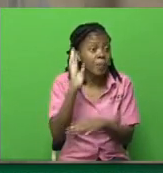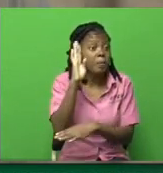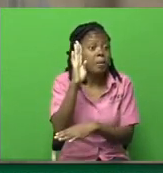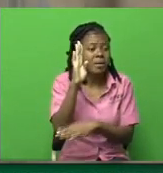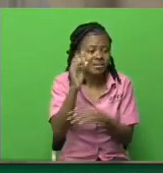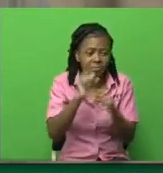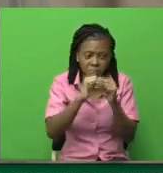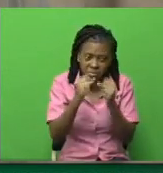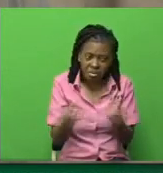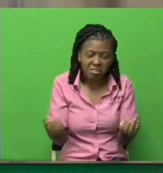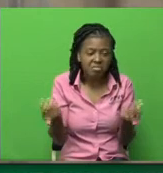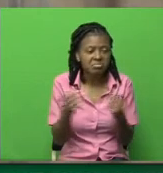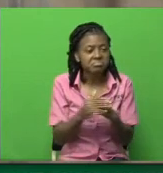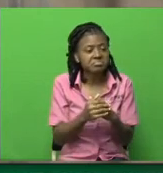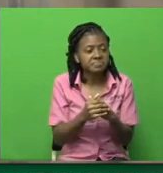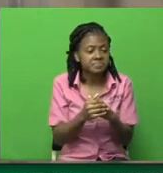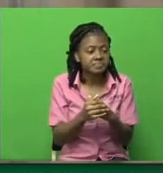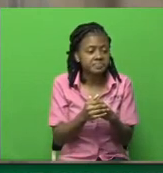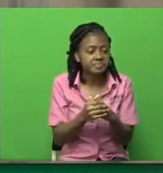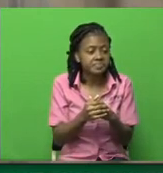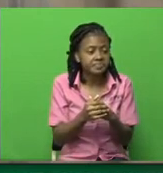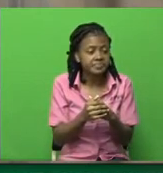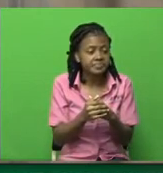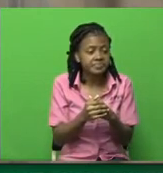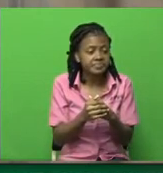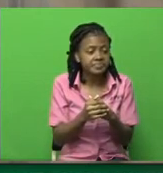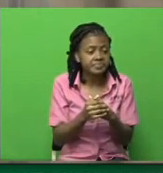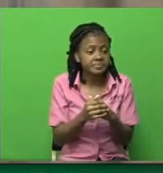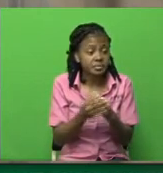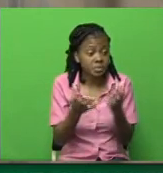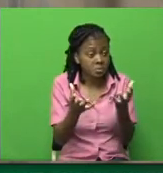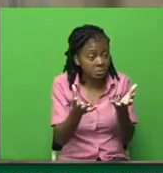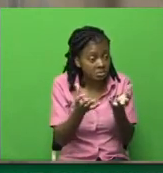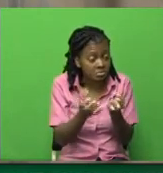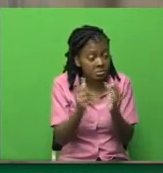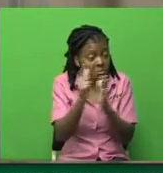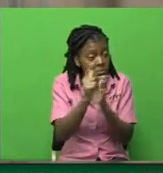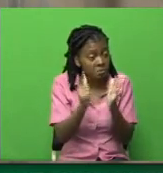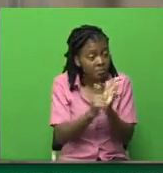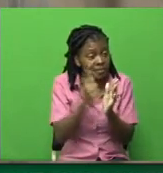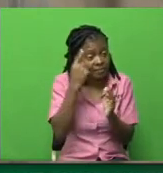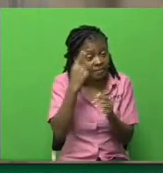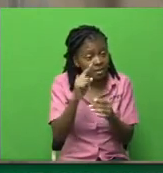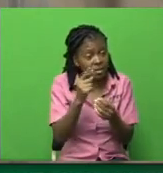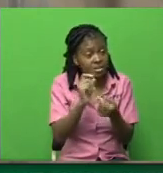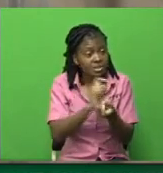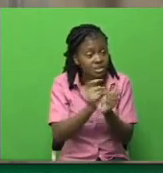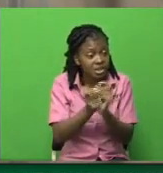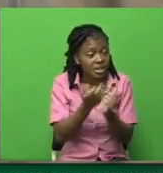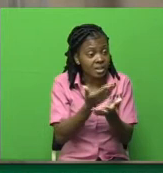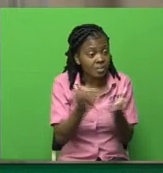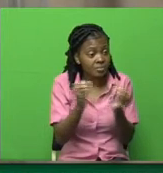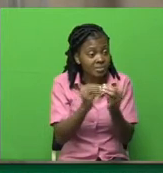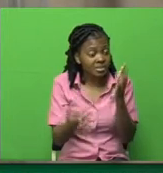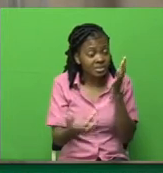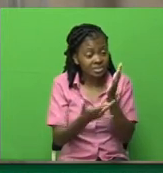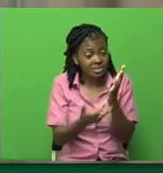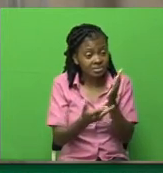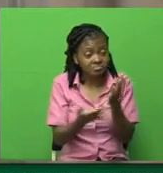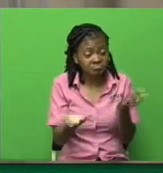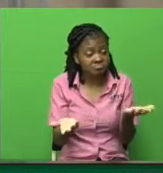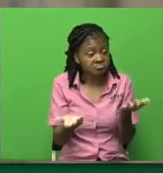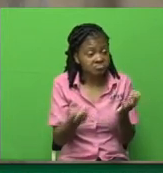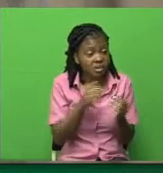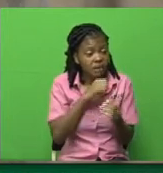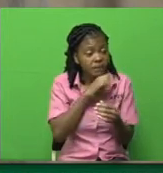announcement of a legislative framework for Digital Society has been nothing more than clickbait modern speaker would demonstrate why the minister